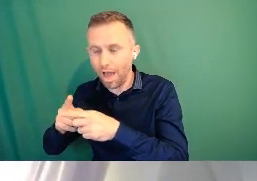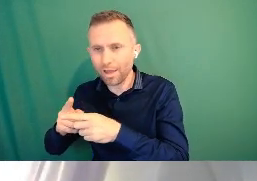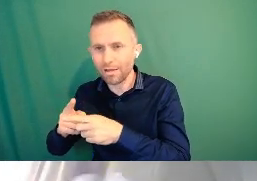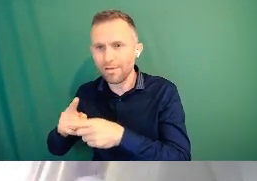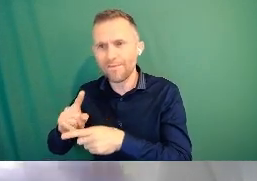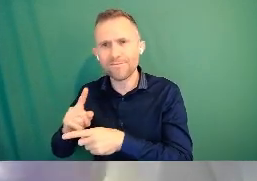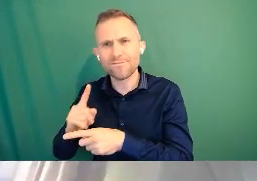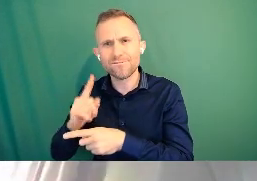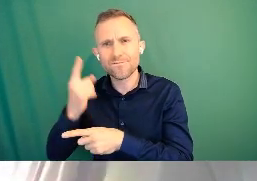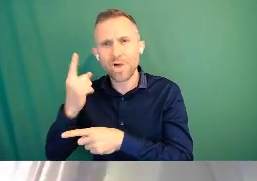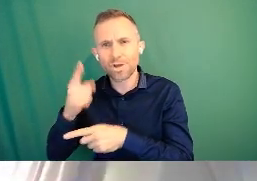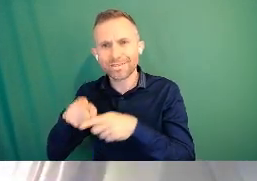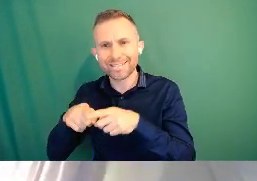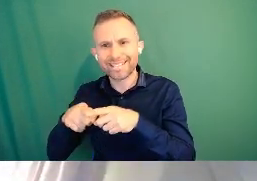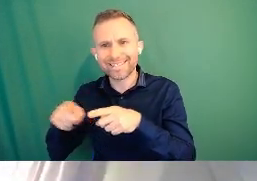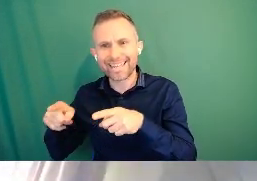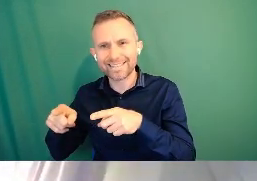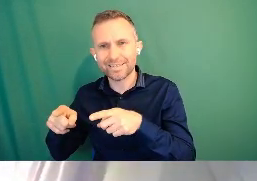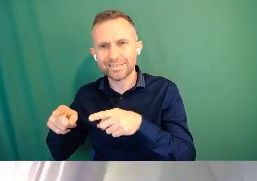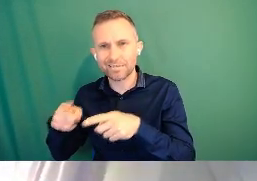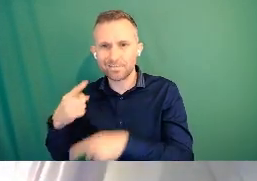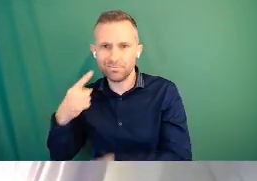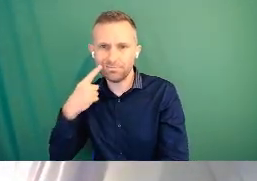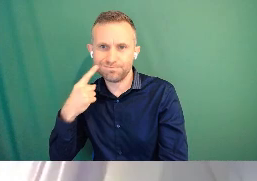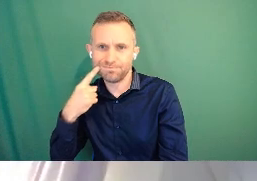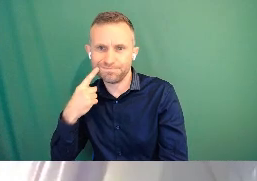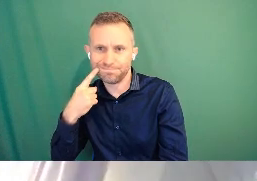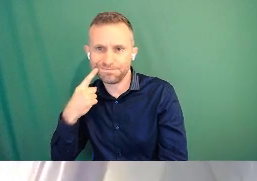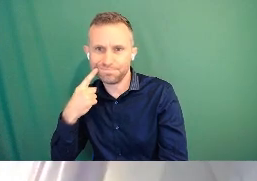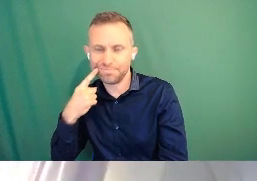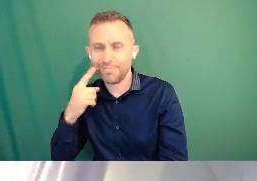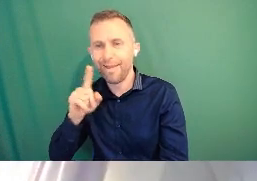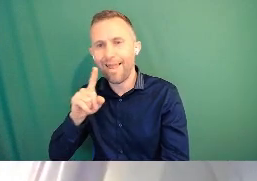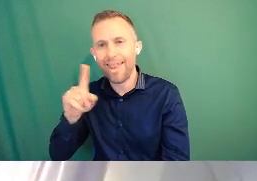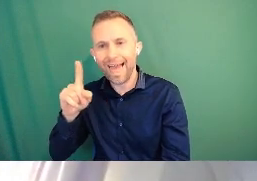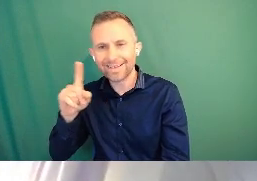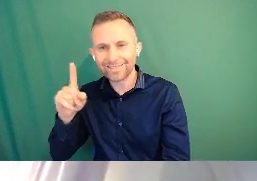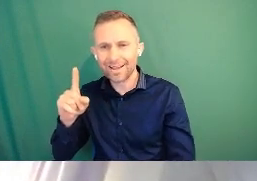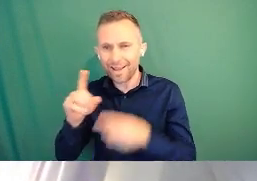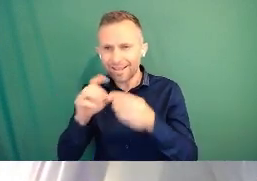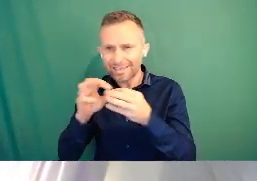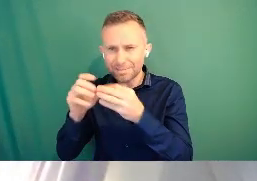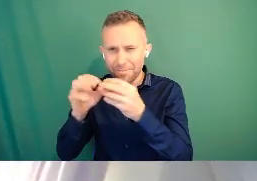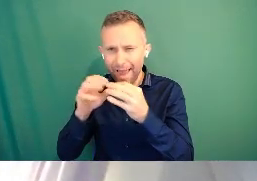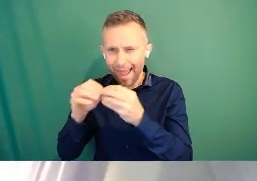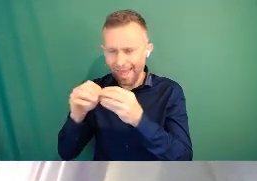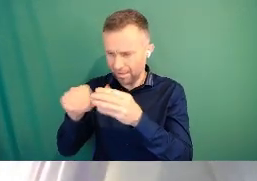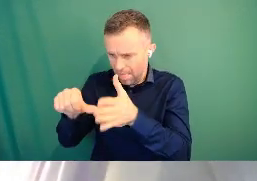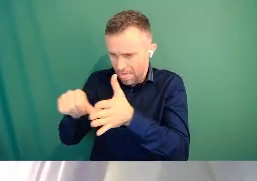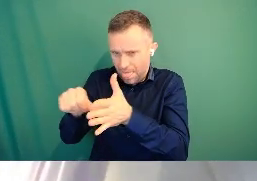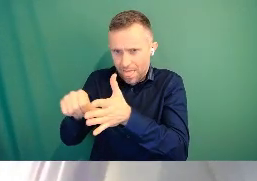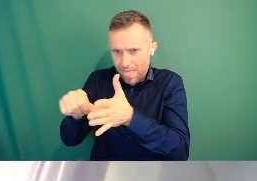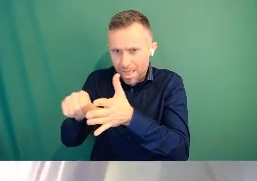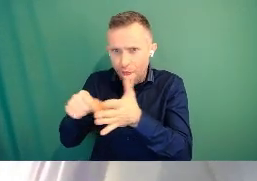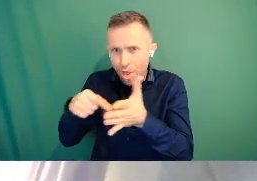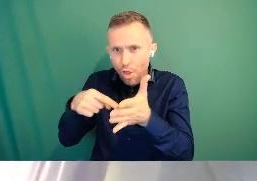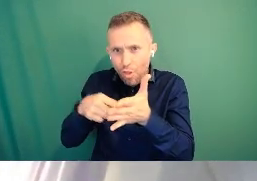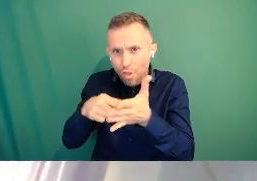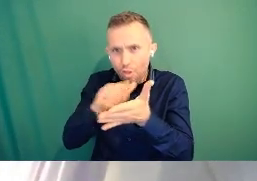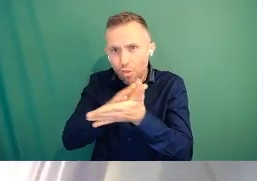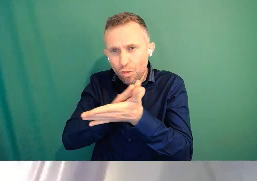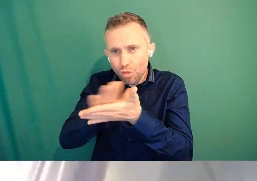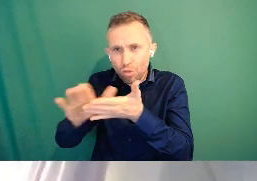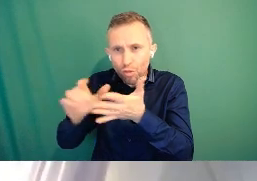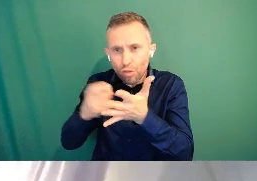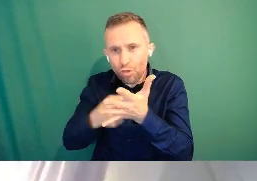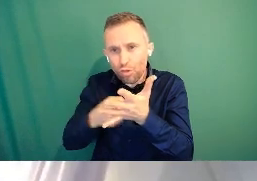gets harder and harder and harder. So you've got, for example, you got through, though, all of those words that are really,